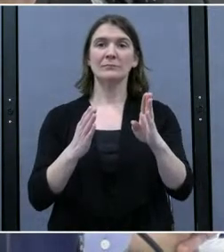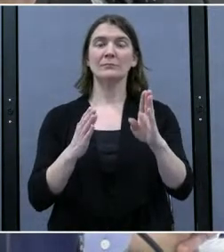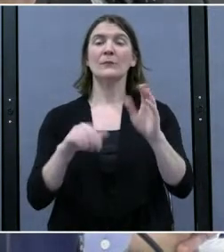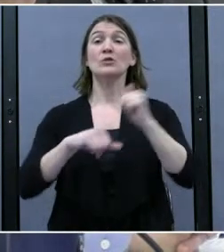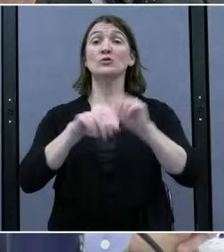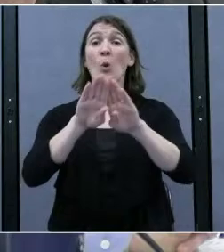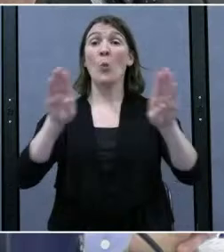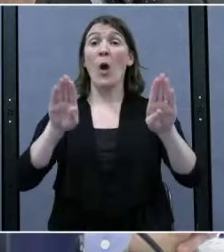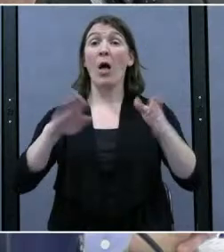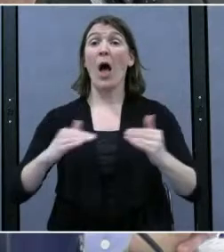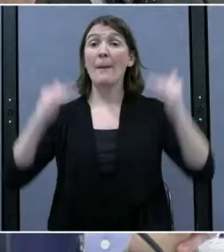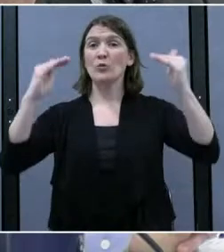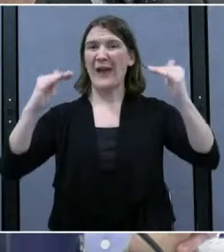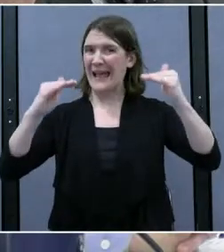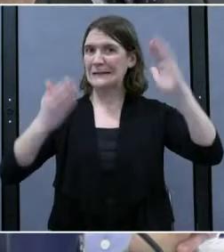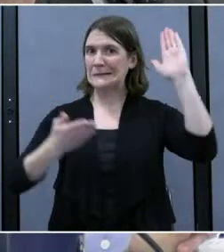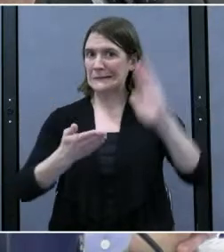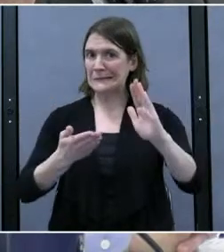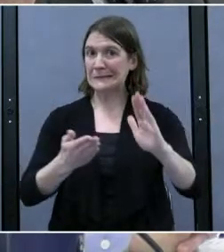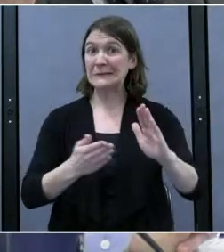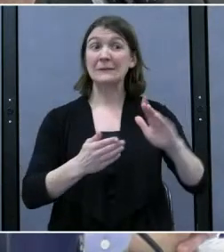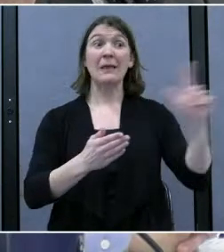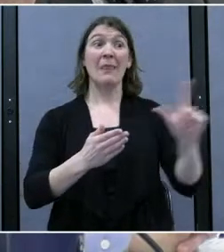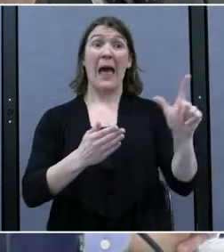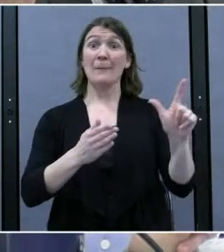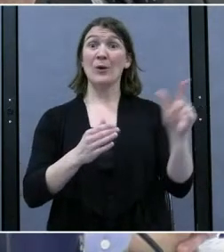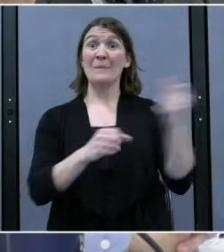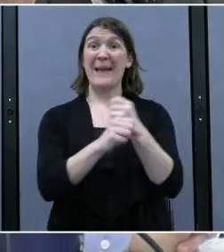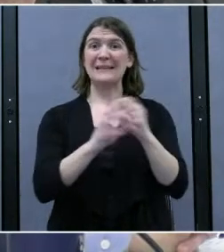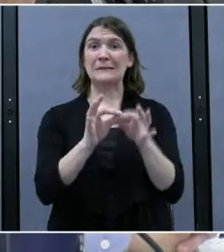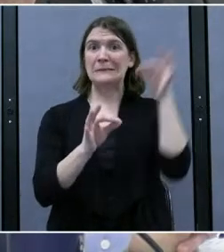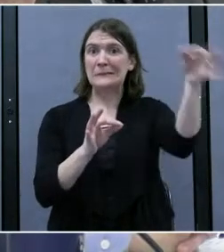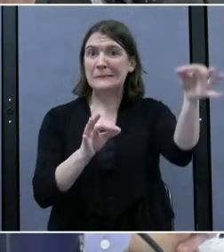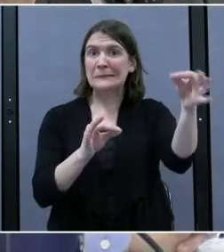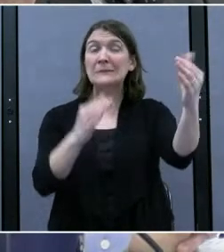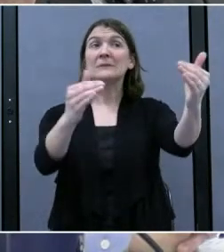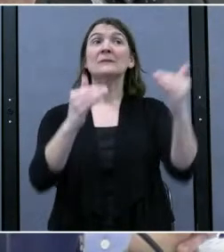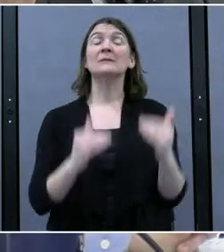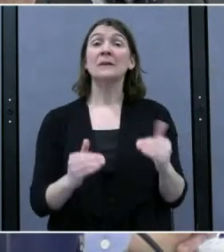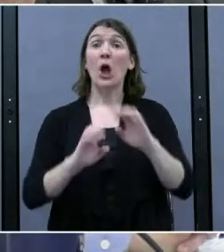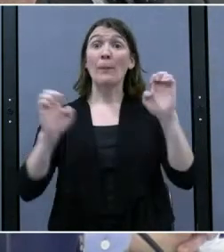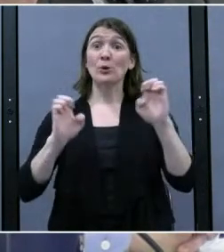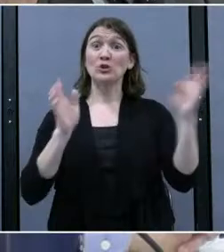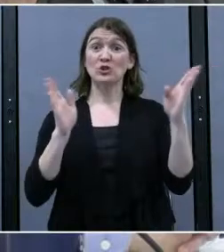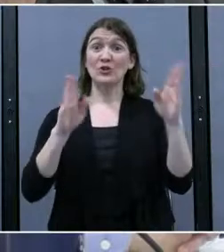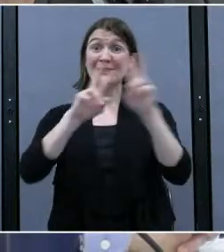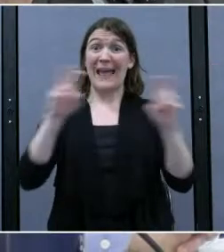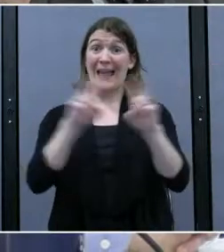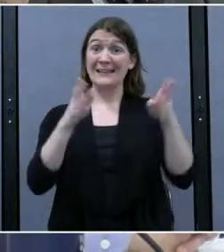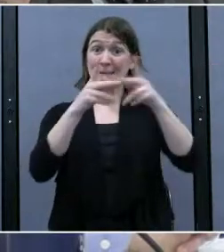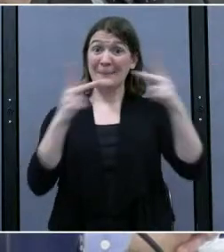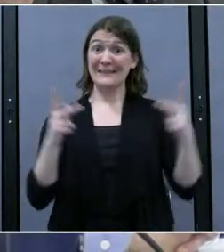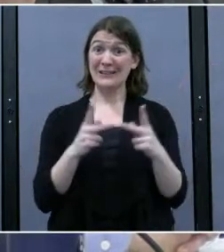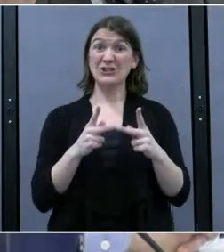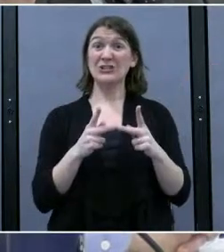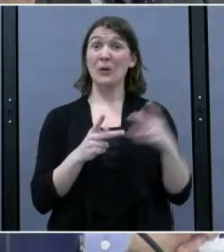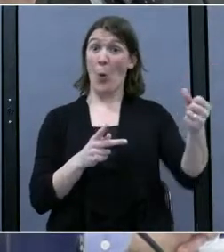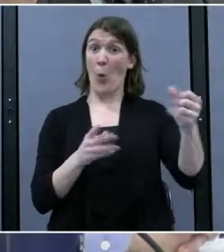doing less maintenance at the library, postponing the hiring of the emergency services data analyst position.